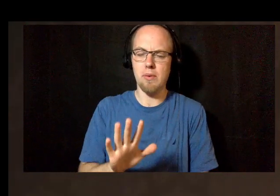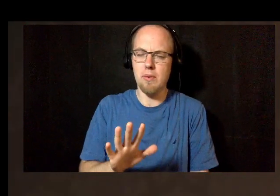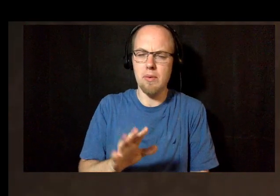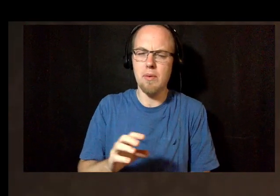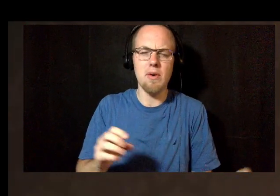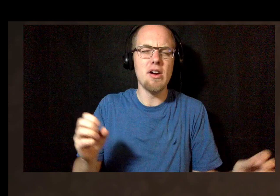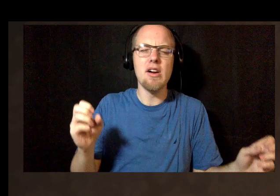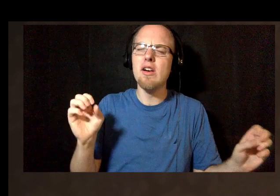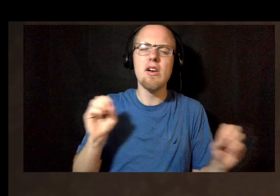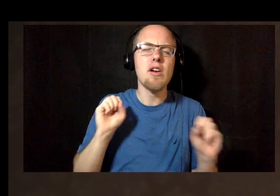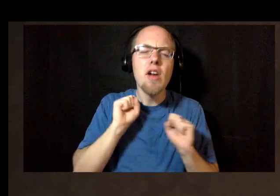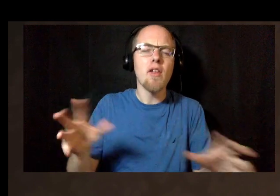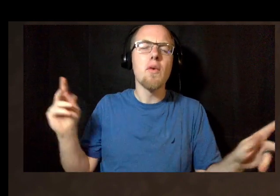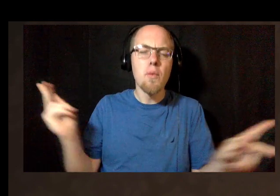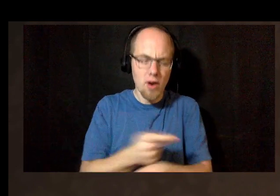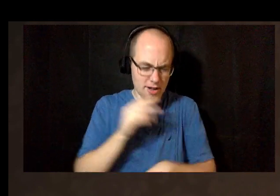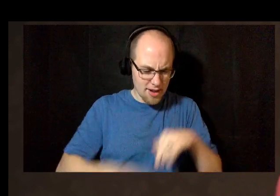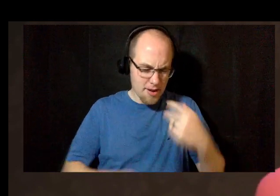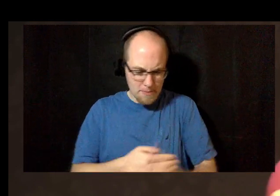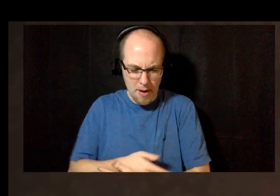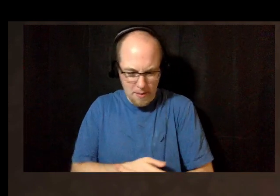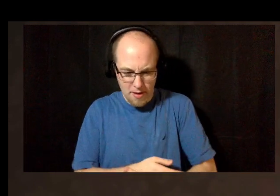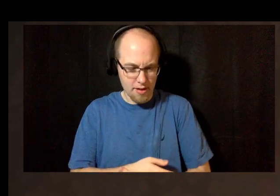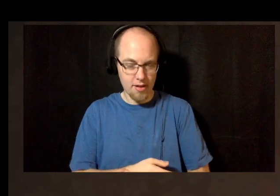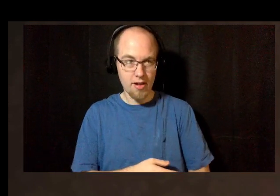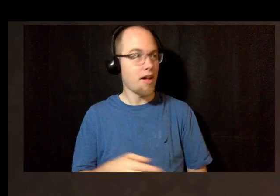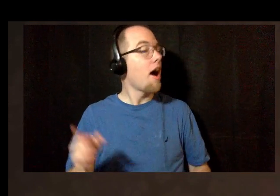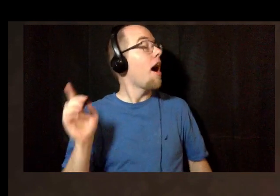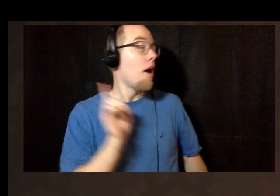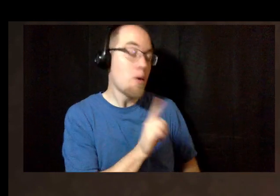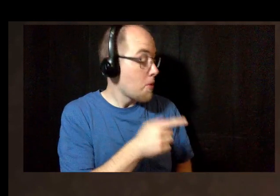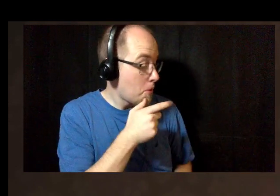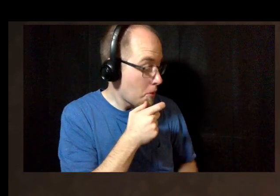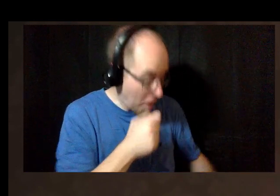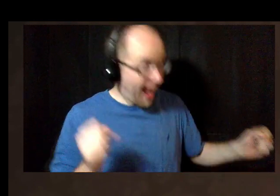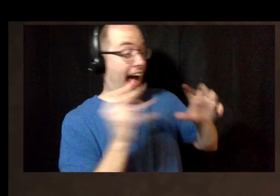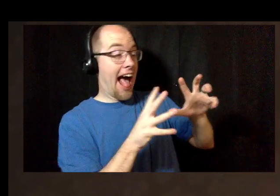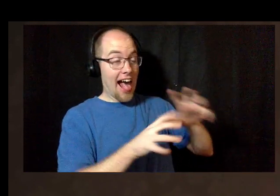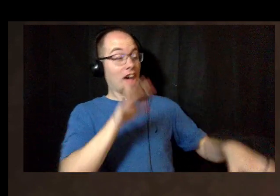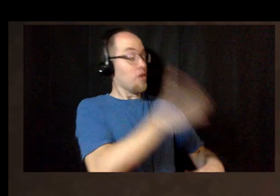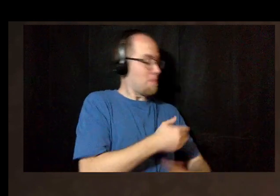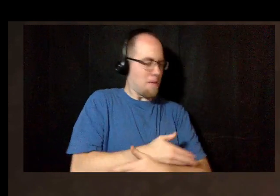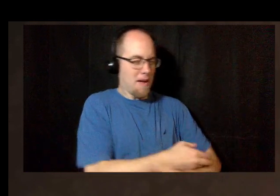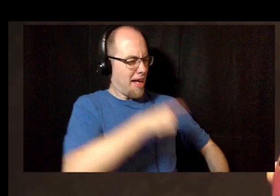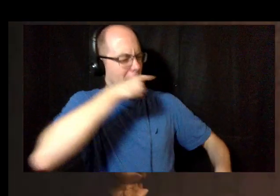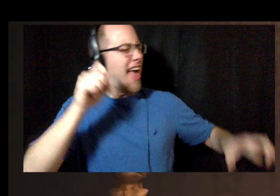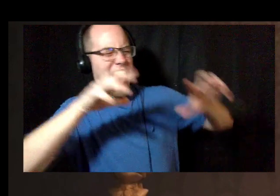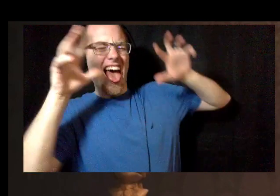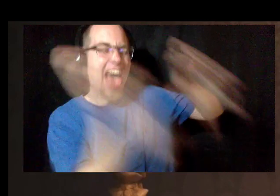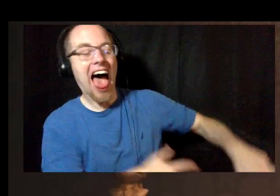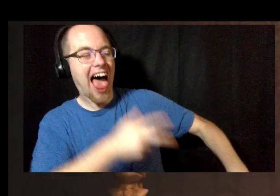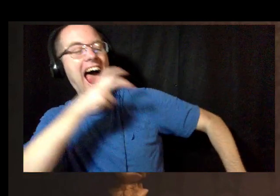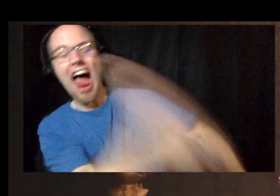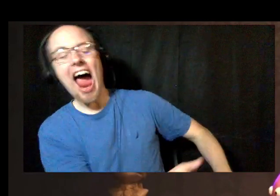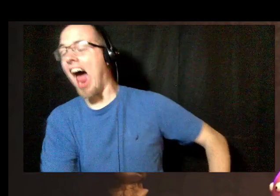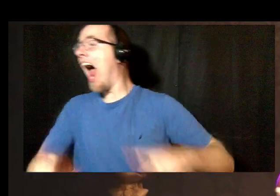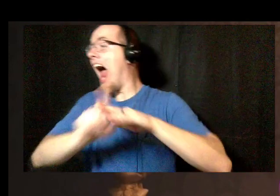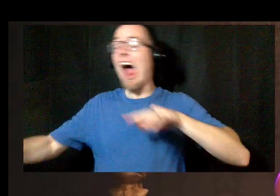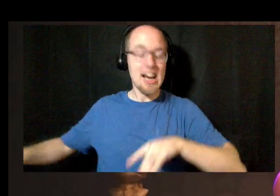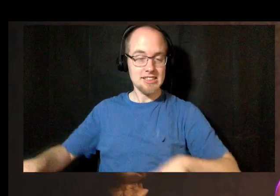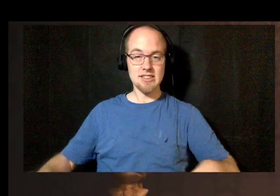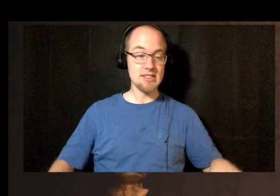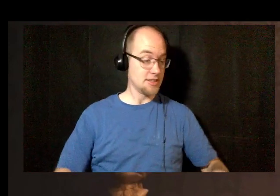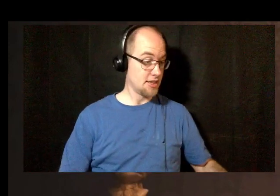piece of shit baby, is there? It's like, who's this little guy? Your baby's a piece of shit! God damn